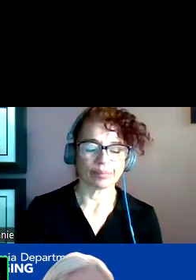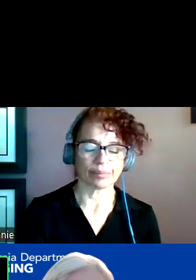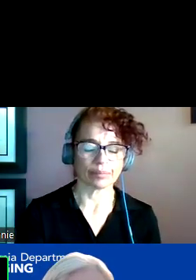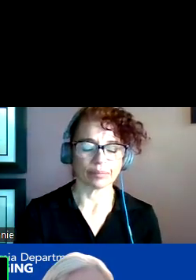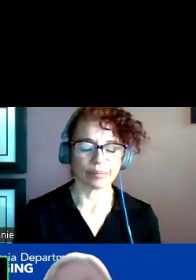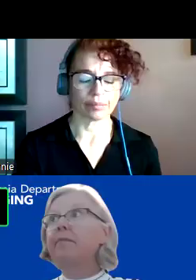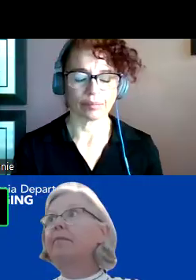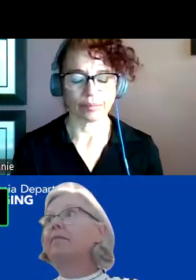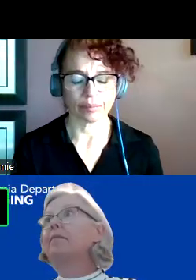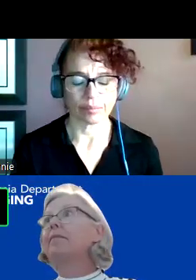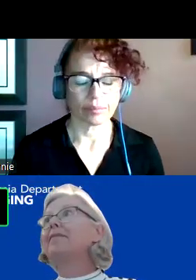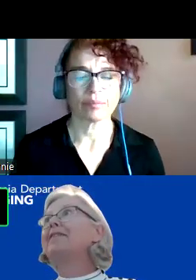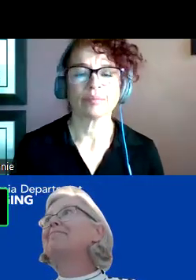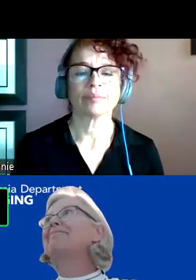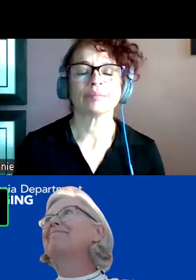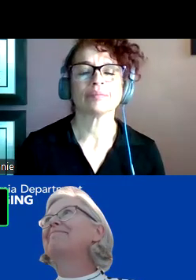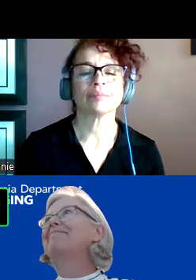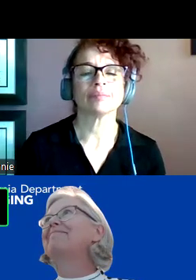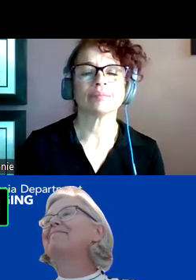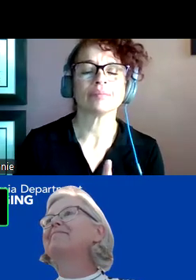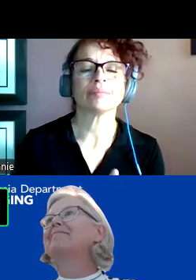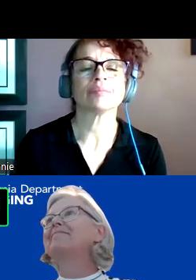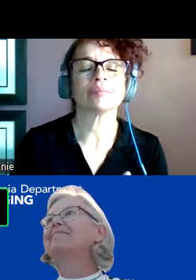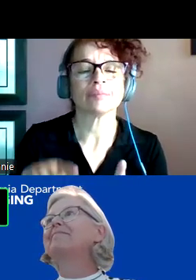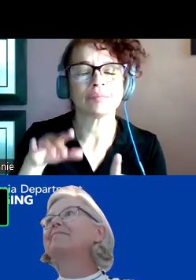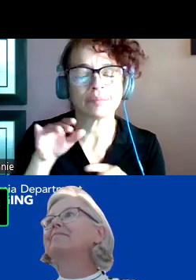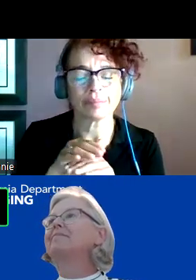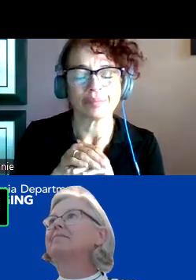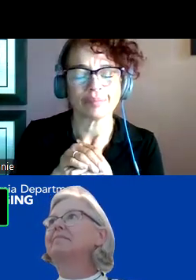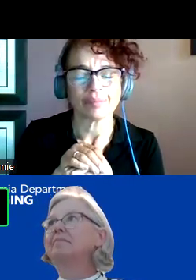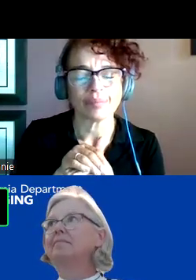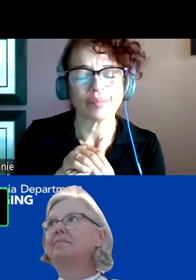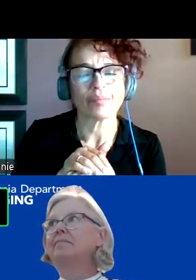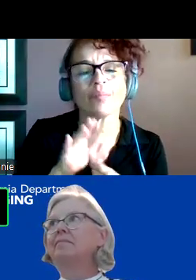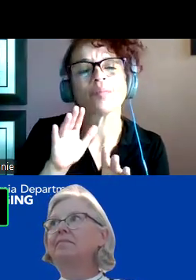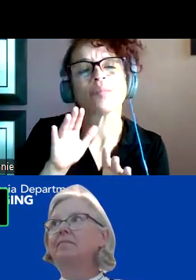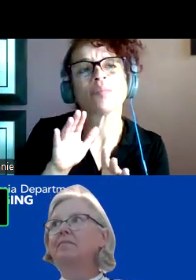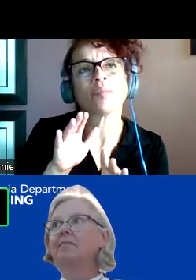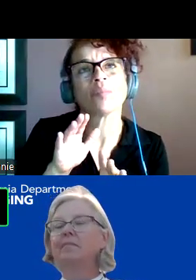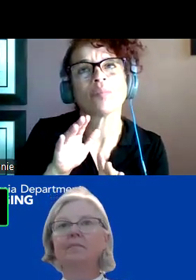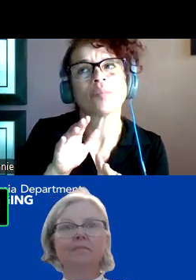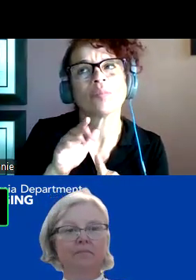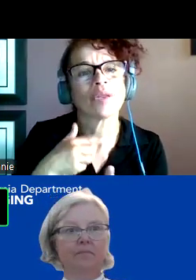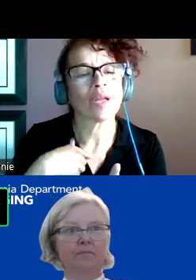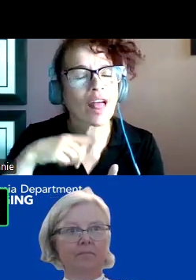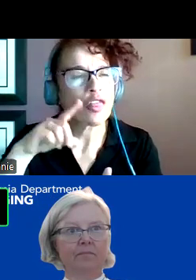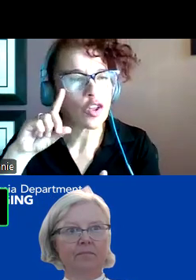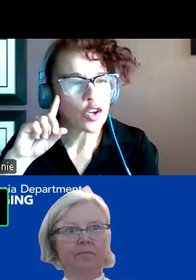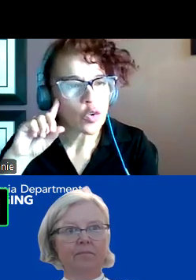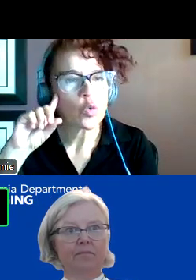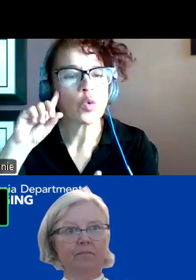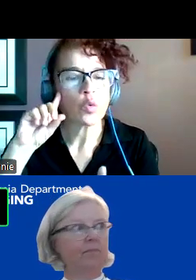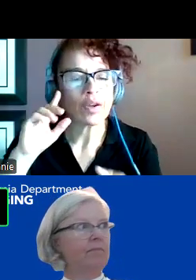There we go. Hi. If staff could put out I appreciate you guys putting